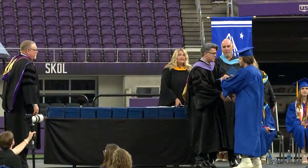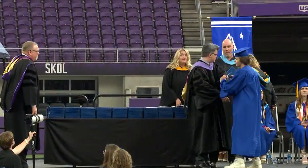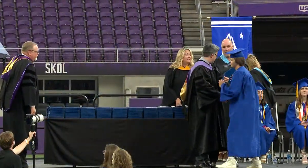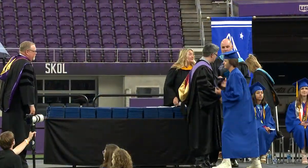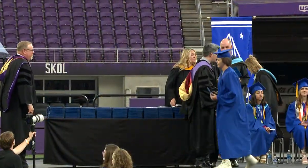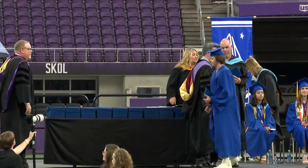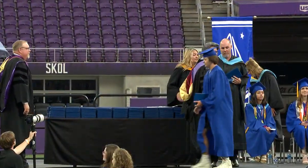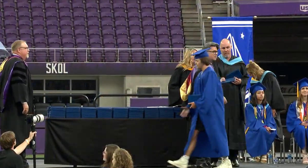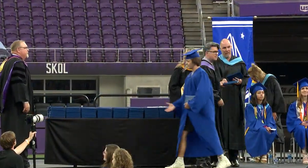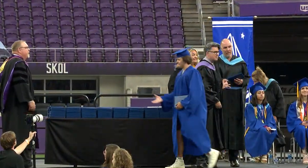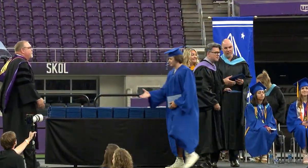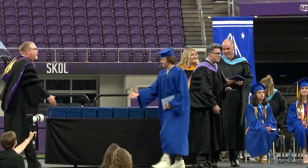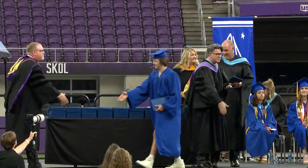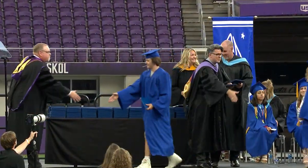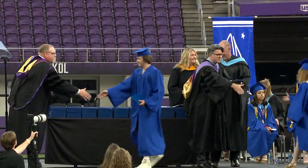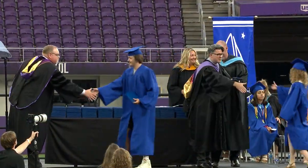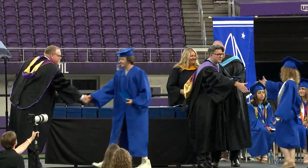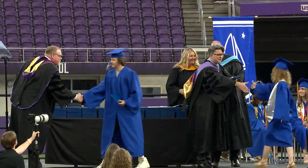Vivian Lewis.